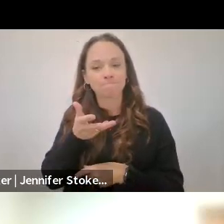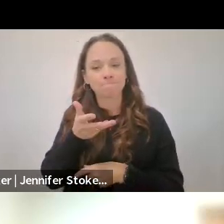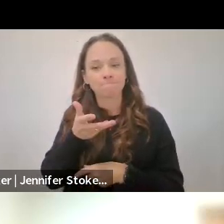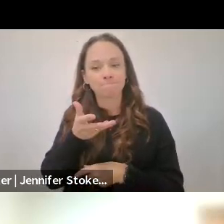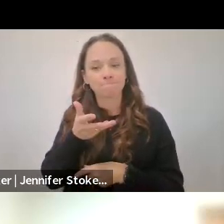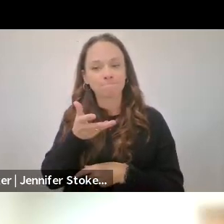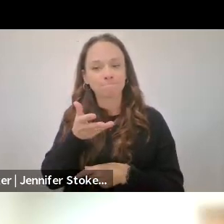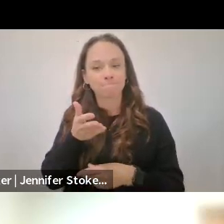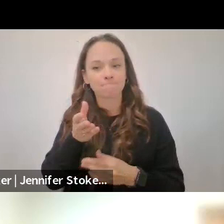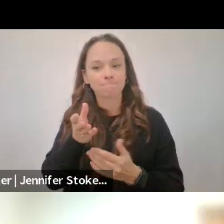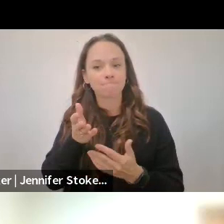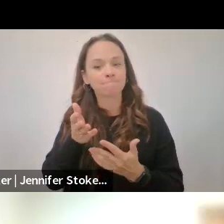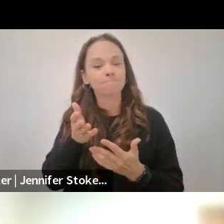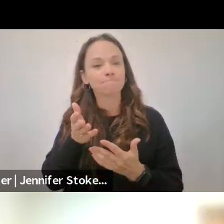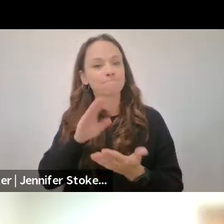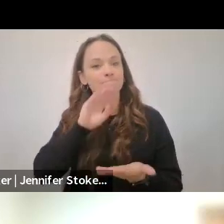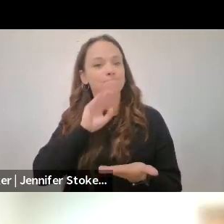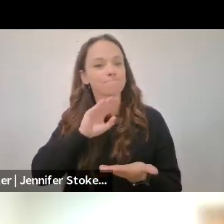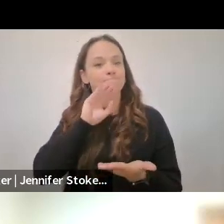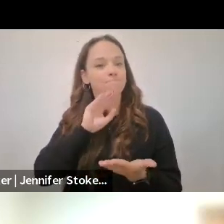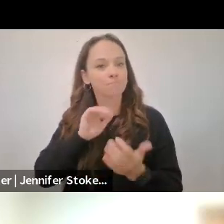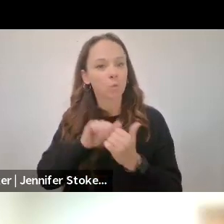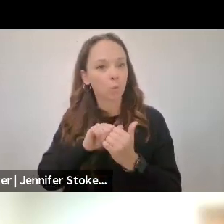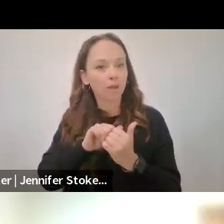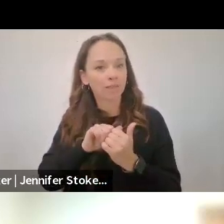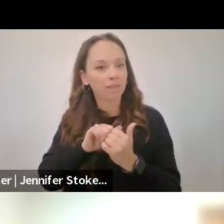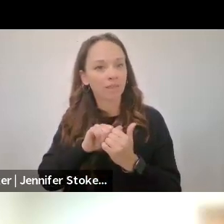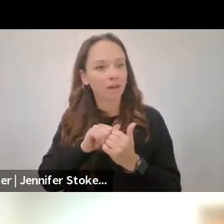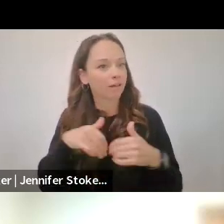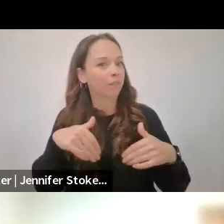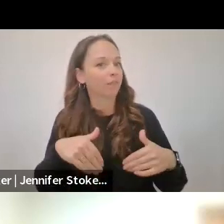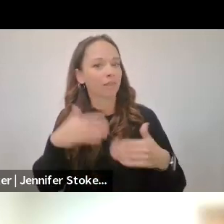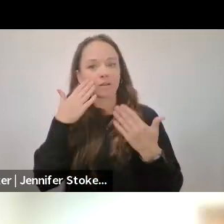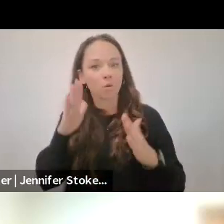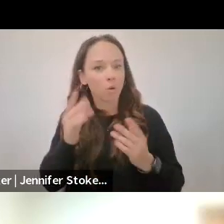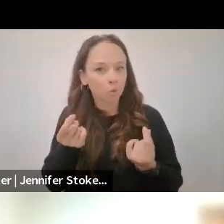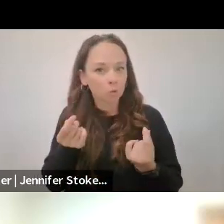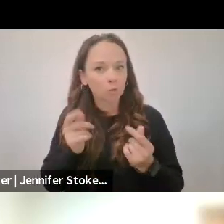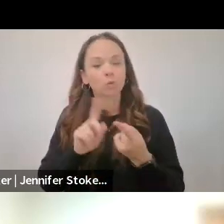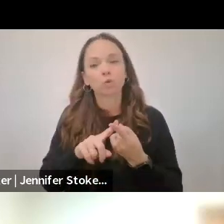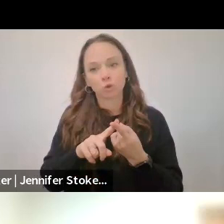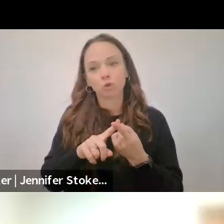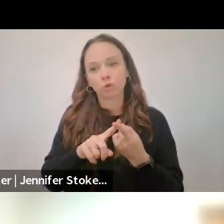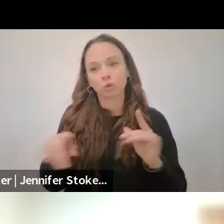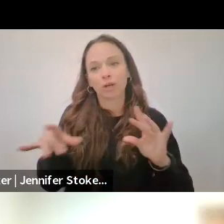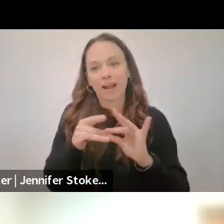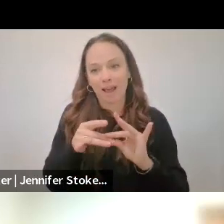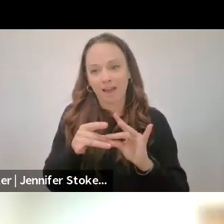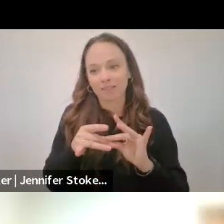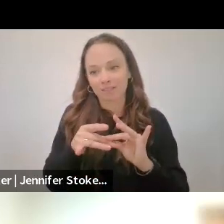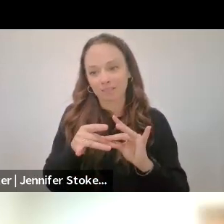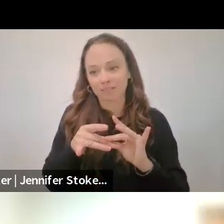run through the inefficiencies of not knowing what to do in order to breach that communication